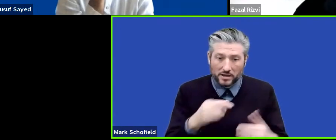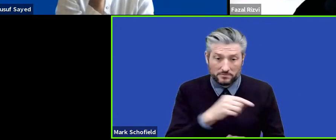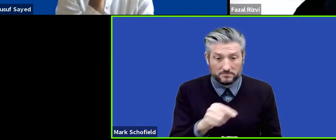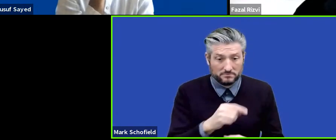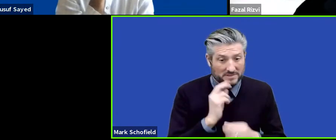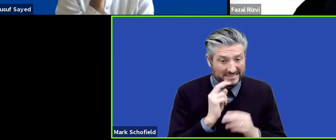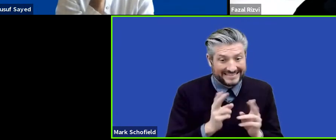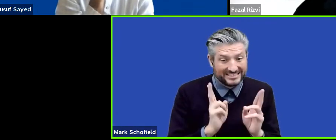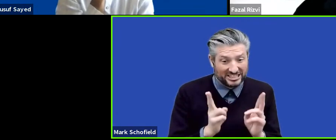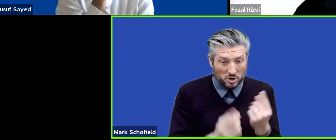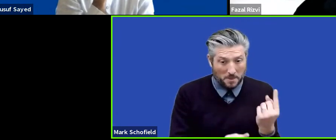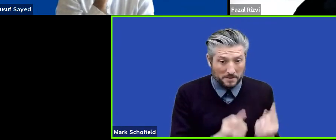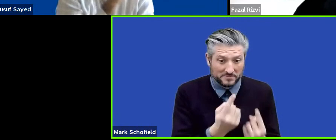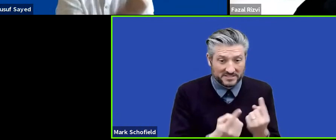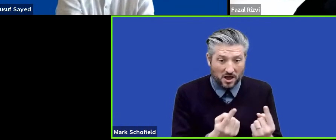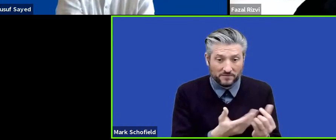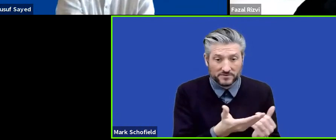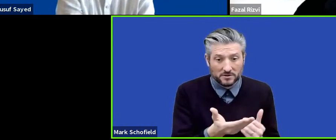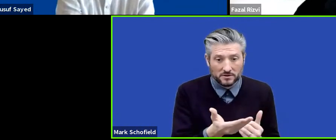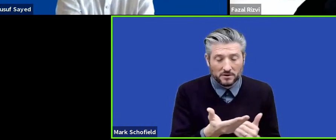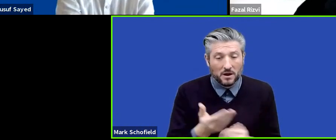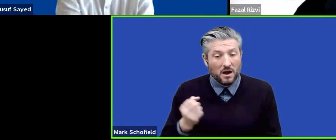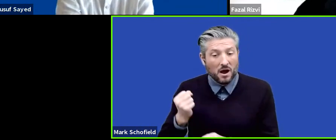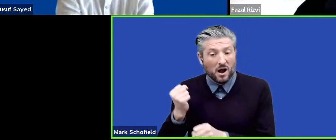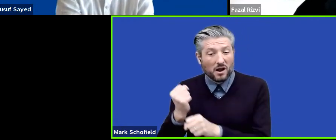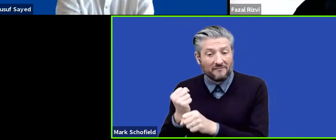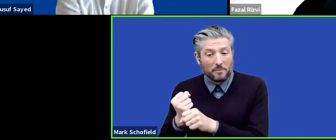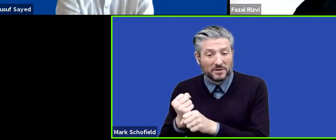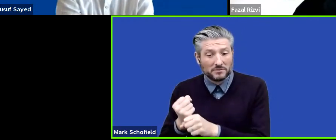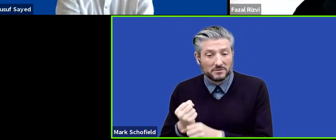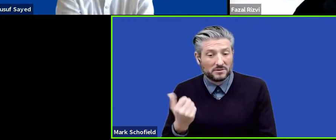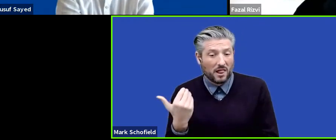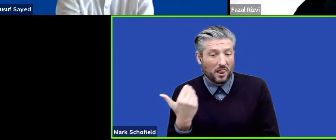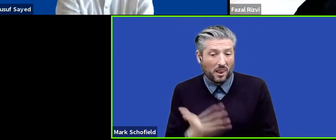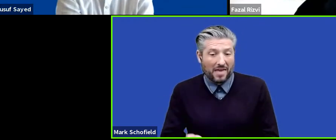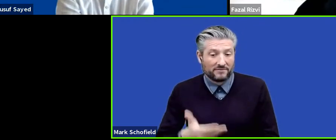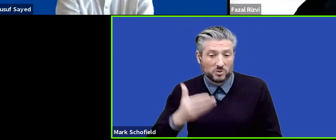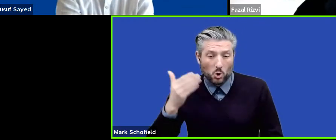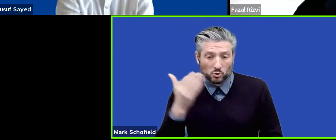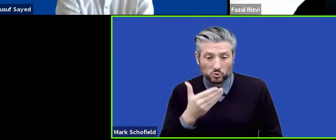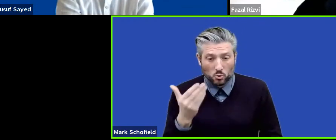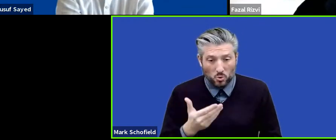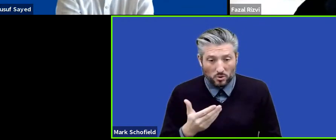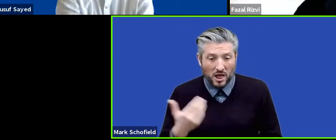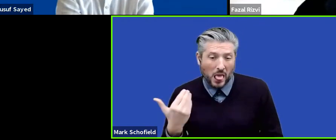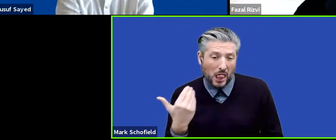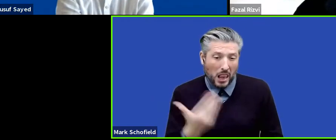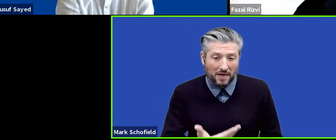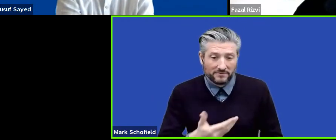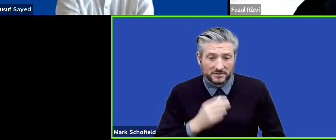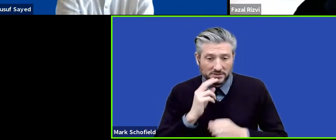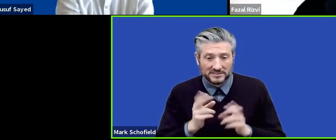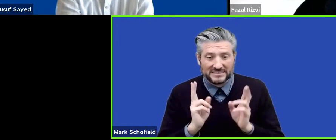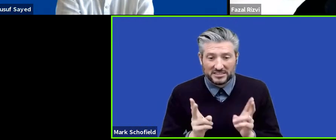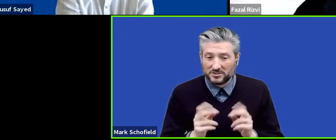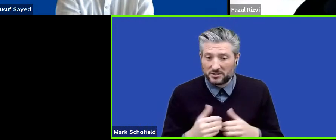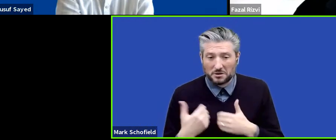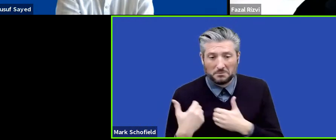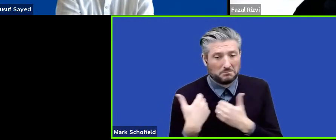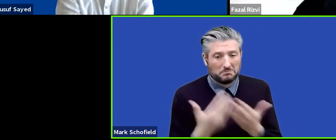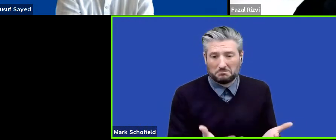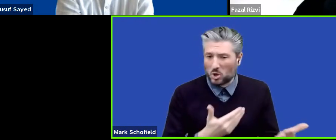left the schools and the teachers to their own devices. And teachers did the best that they